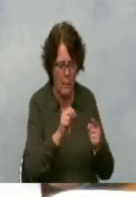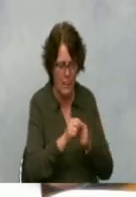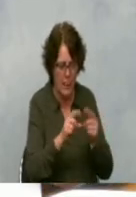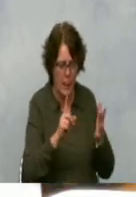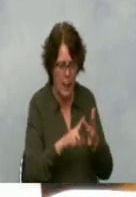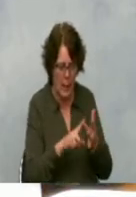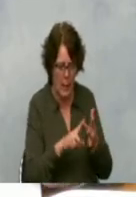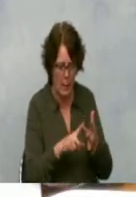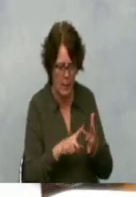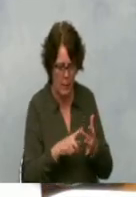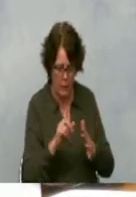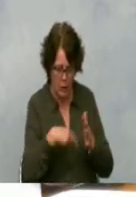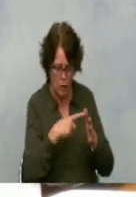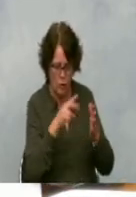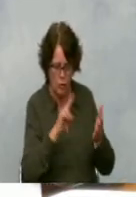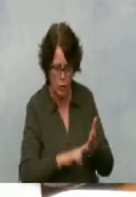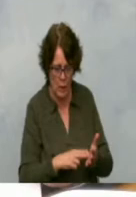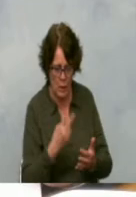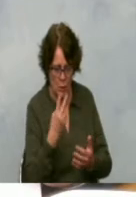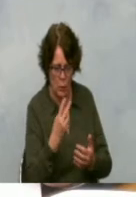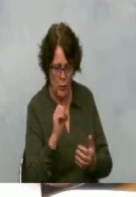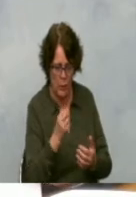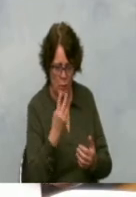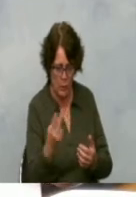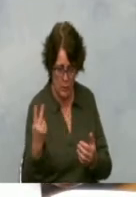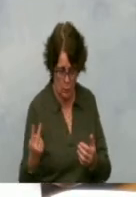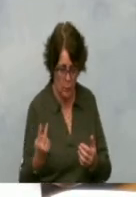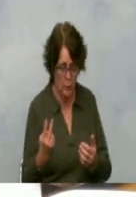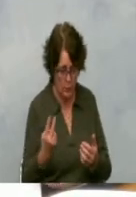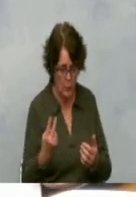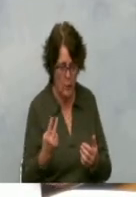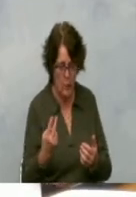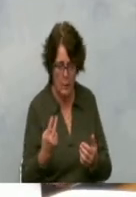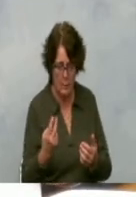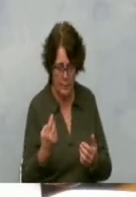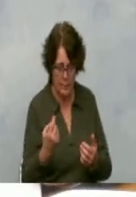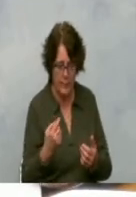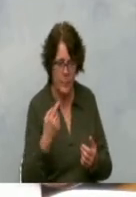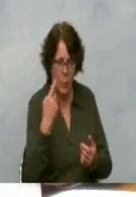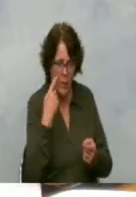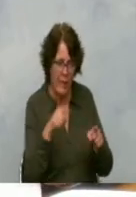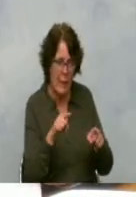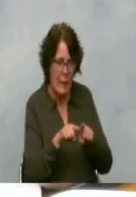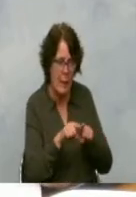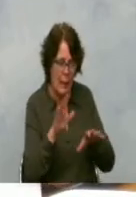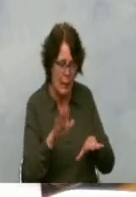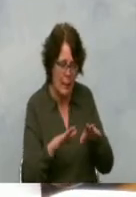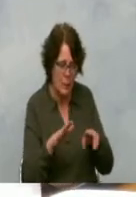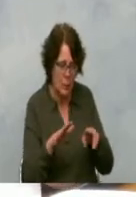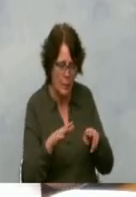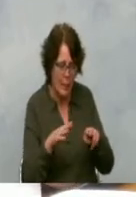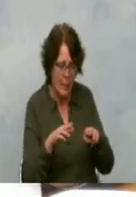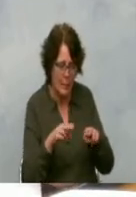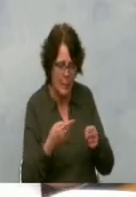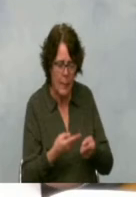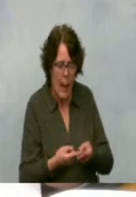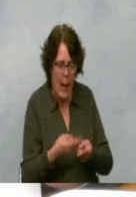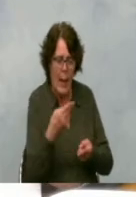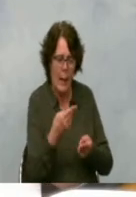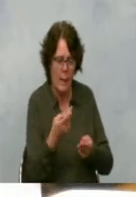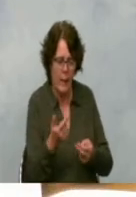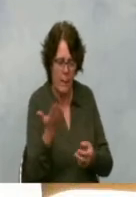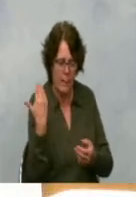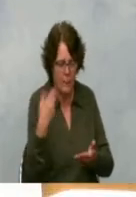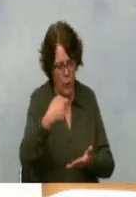it stands for January 2022. We think that is likely to be higher than we previously budgeted.